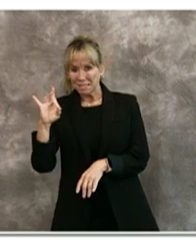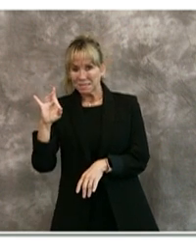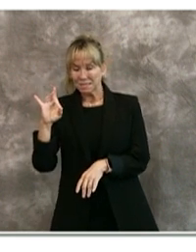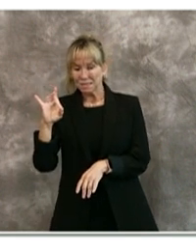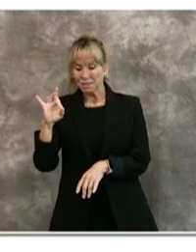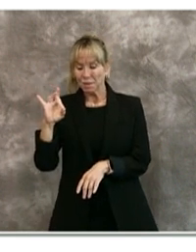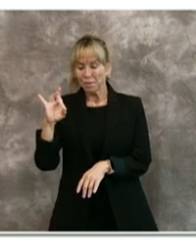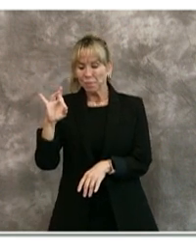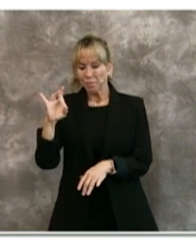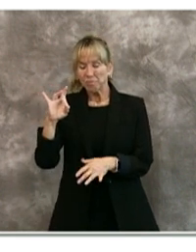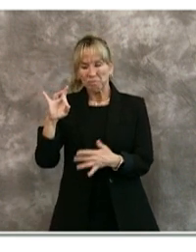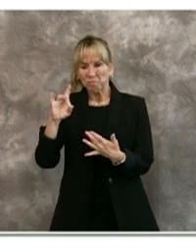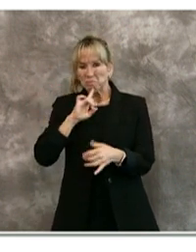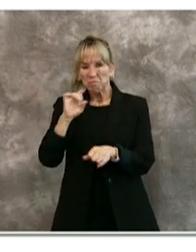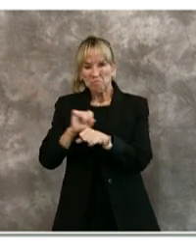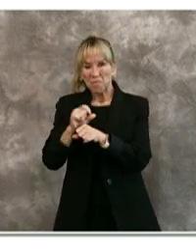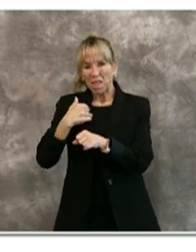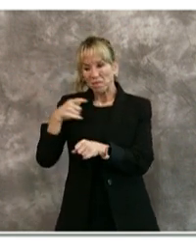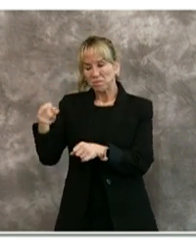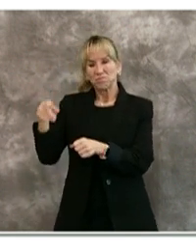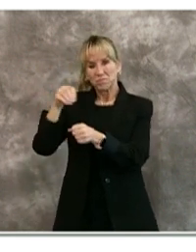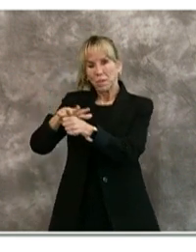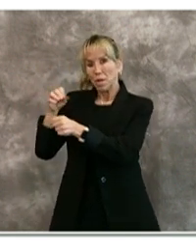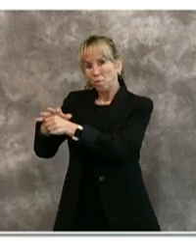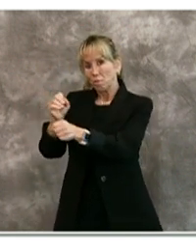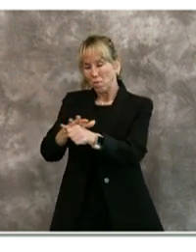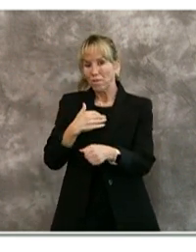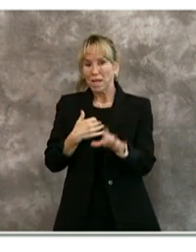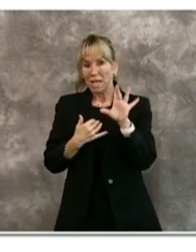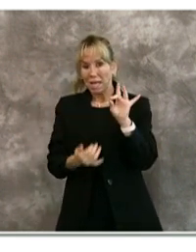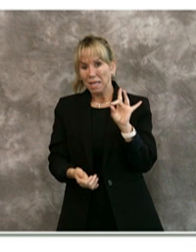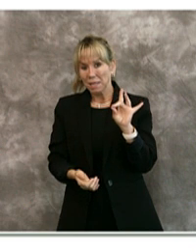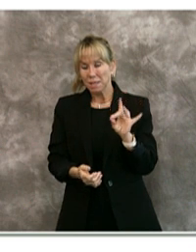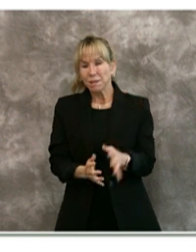confirmed outbreaks